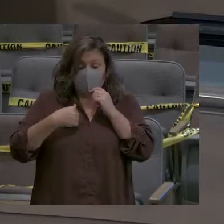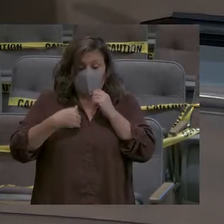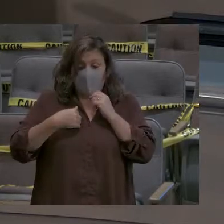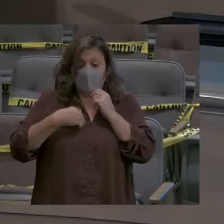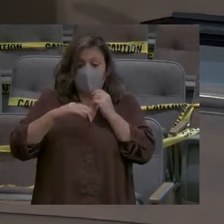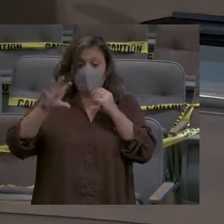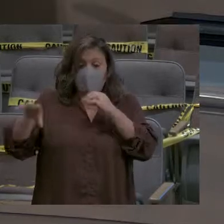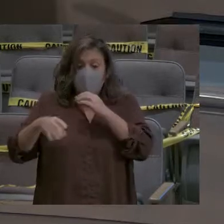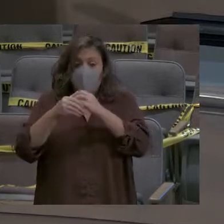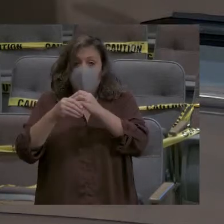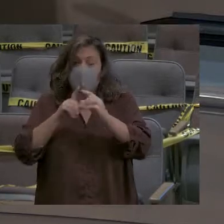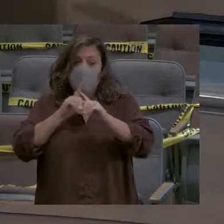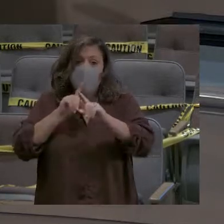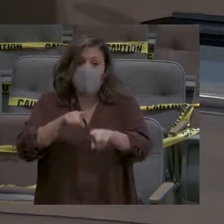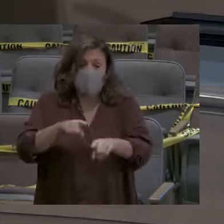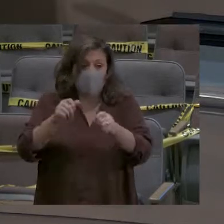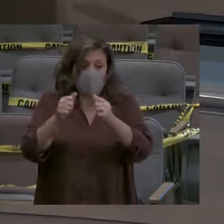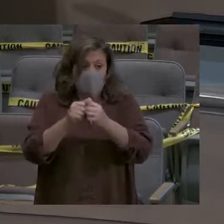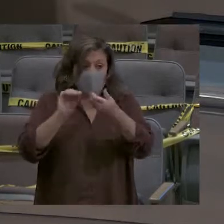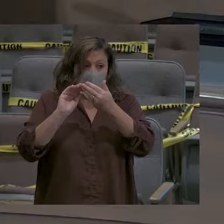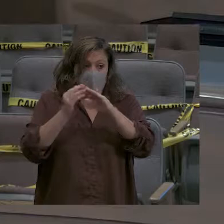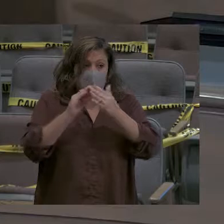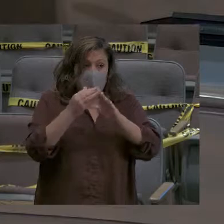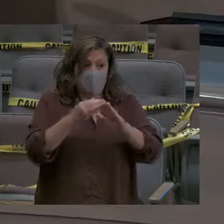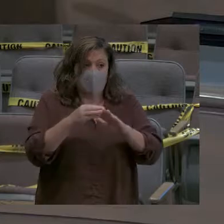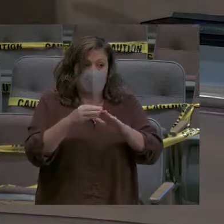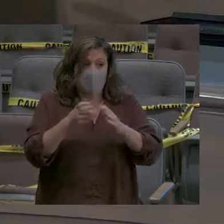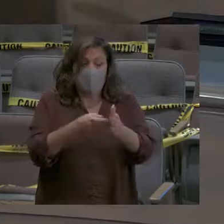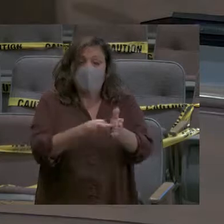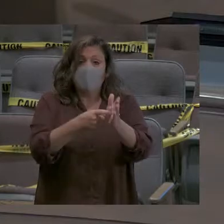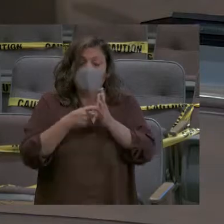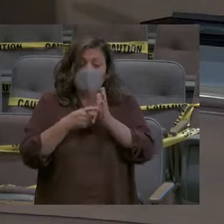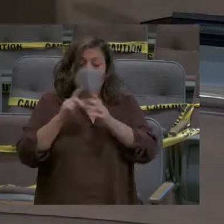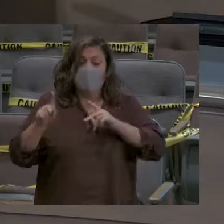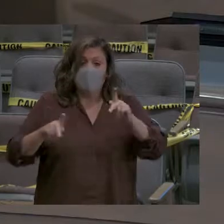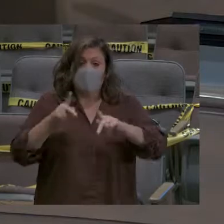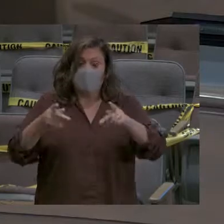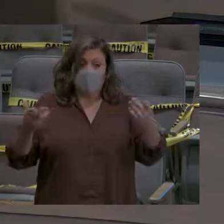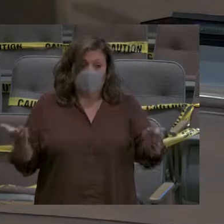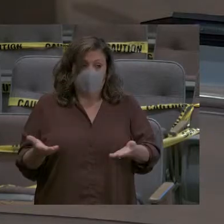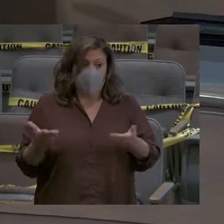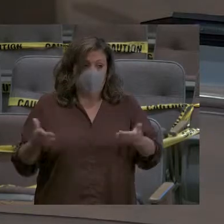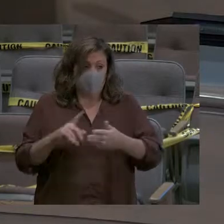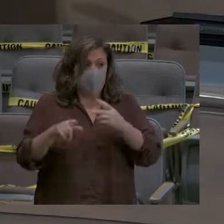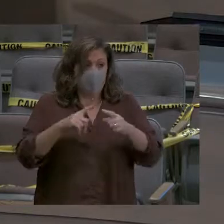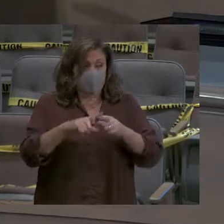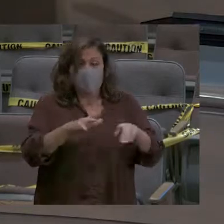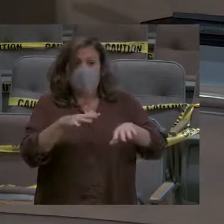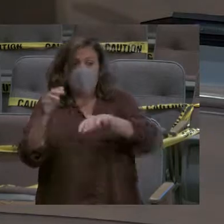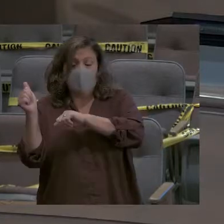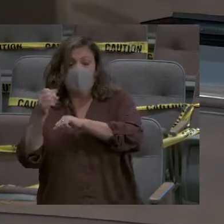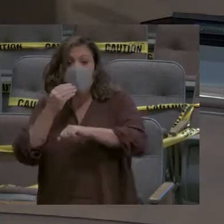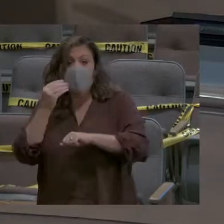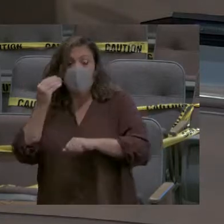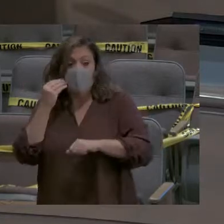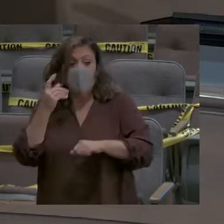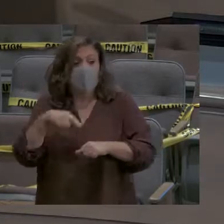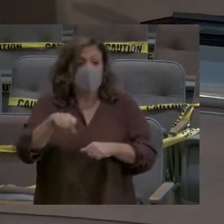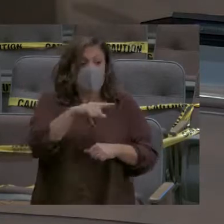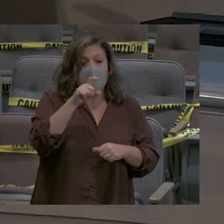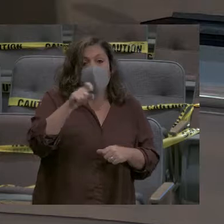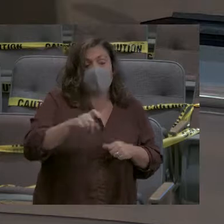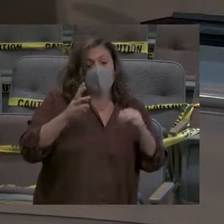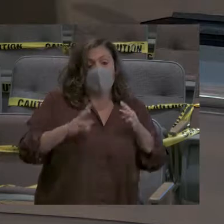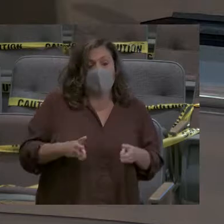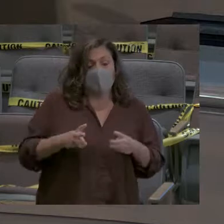with the city and the county to mandate that citizen in this community, once they leave home, that he or she have to wear